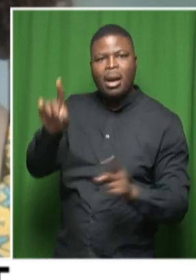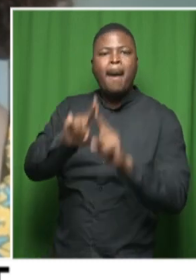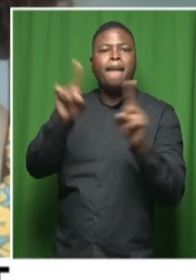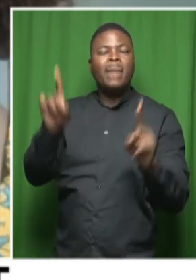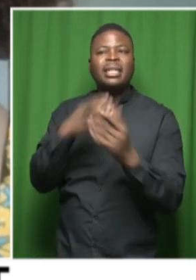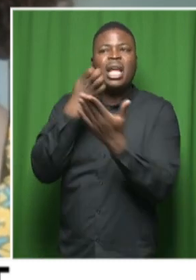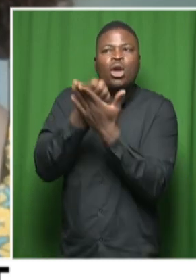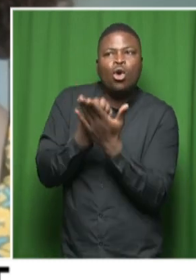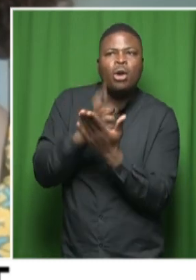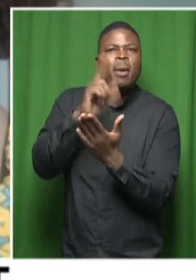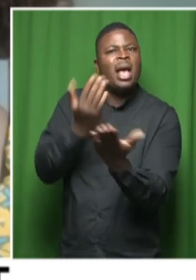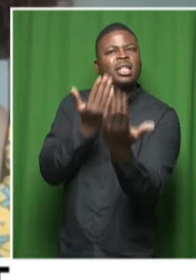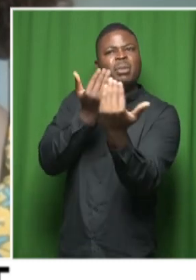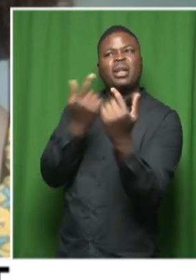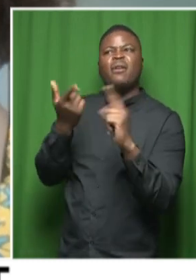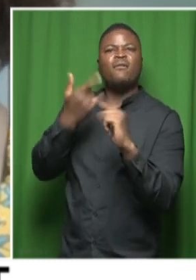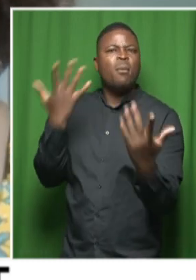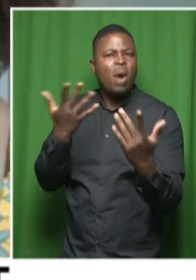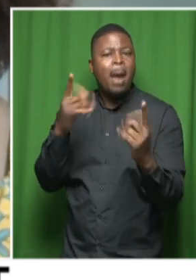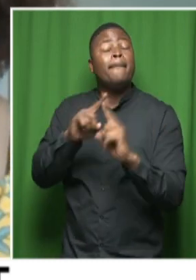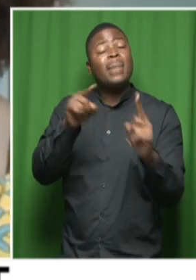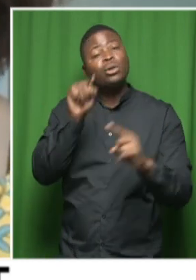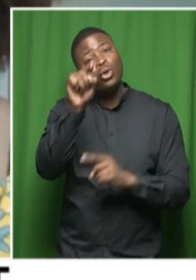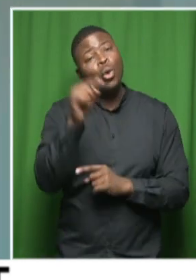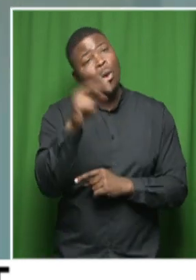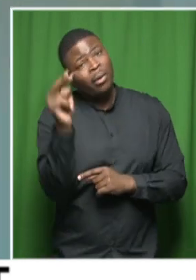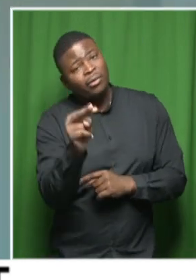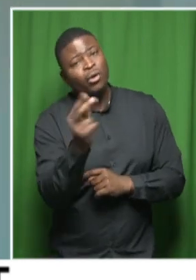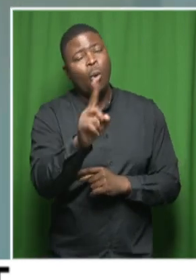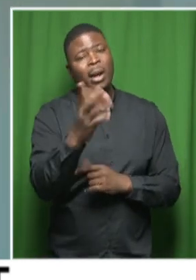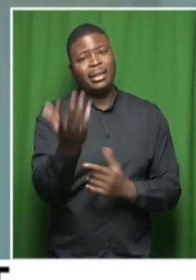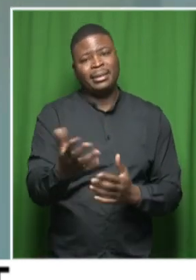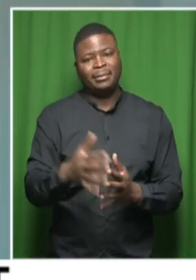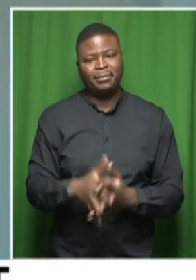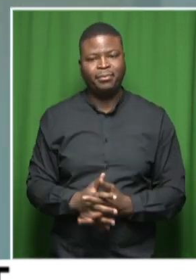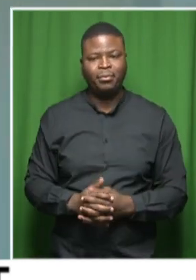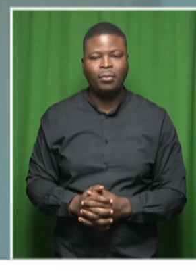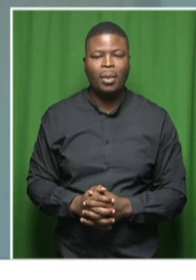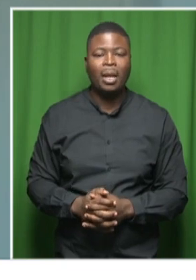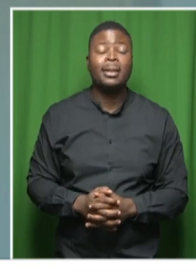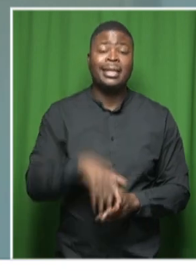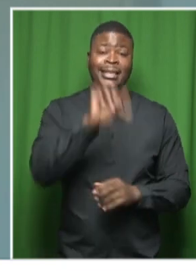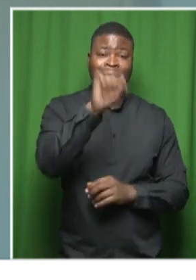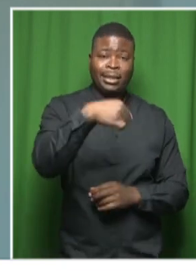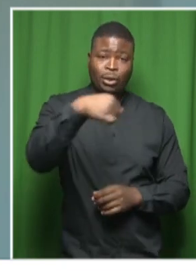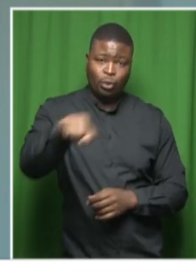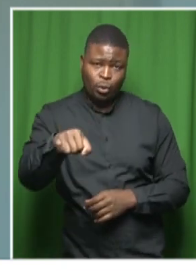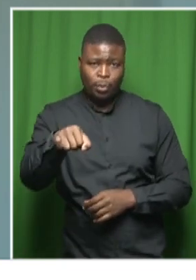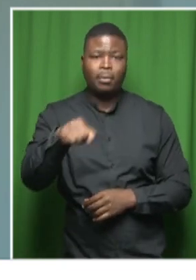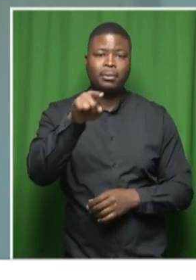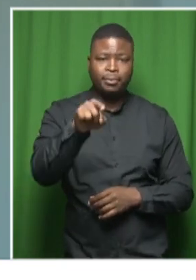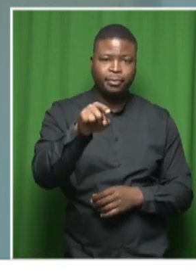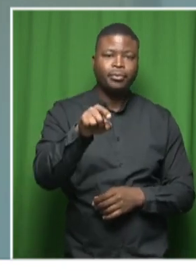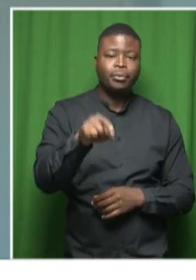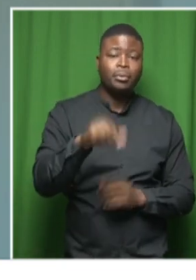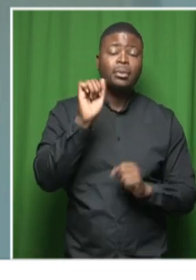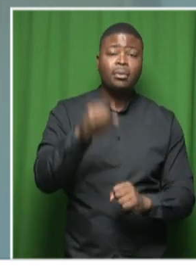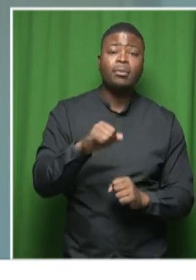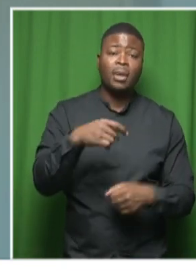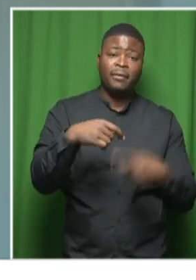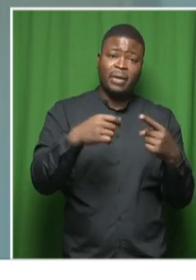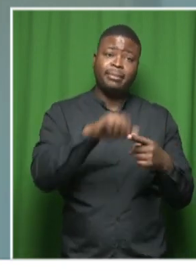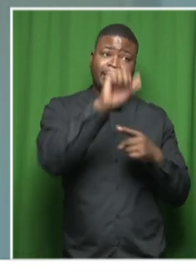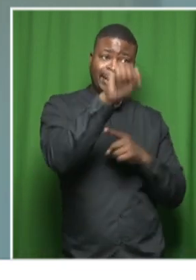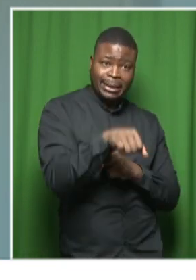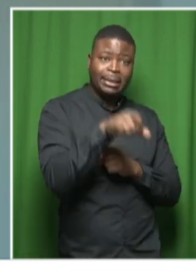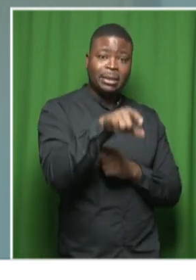expected from. What's your take on that? There's yes and no. I think the first issue, the yes part, it's true that we